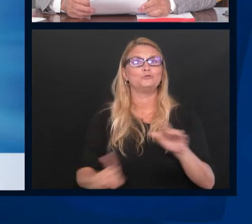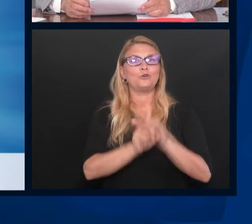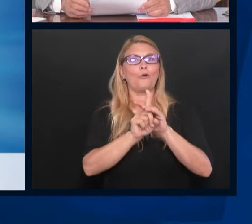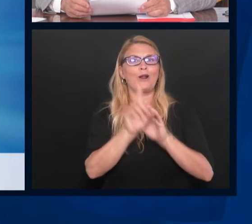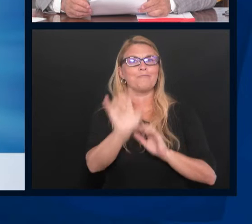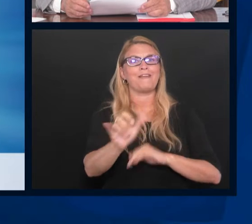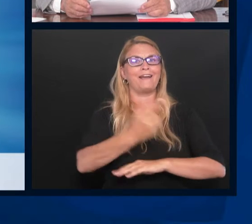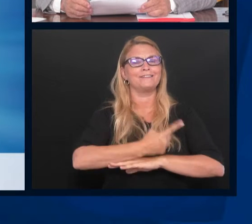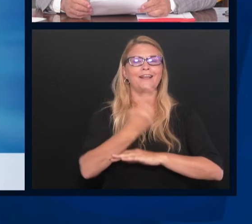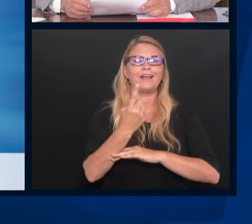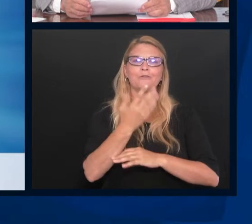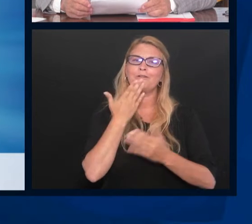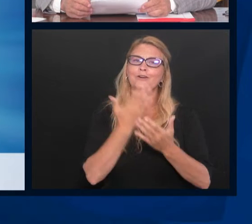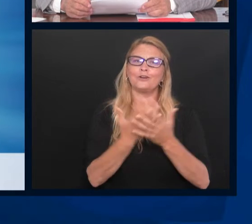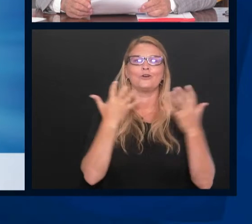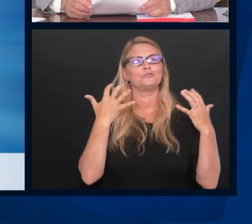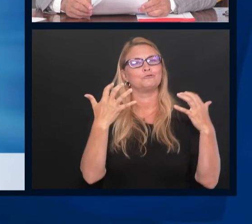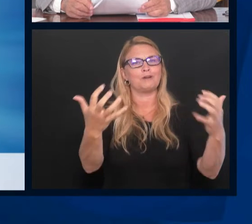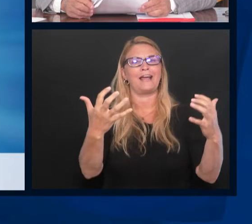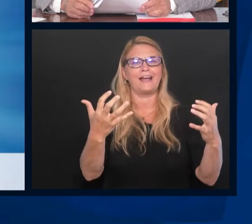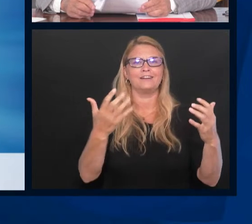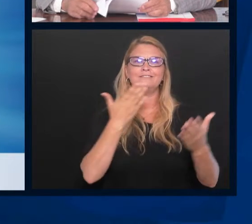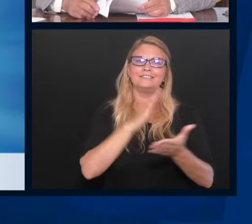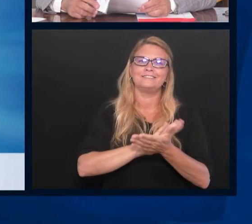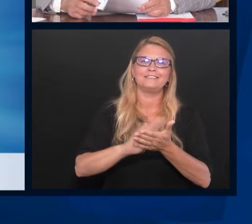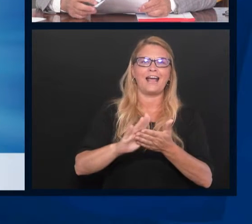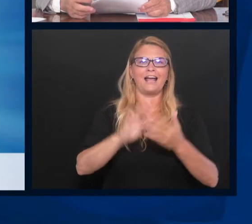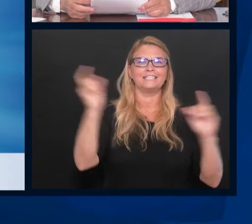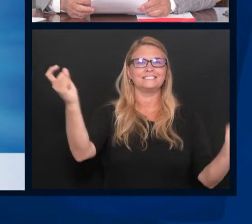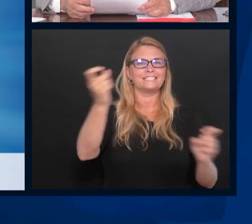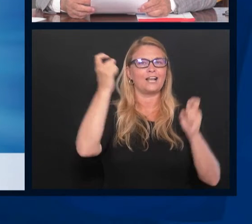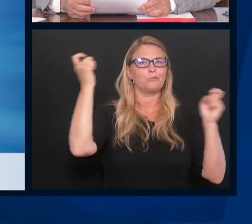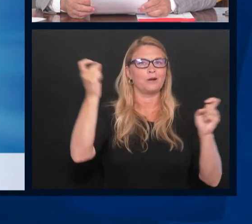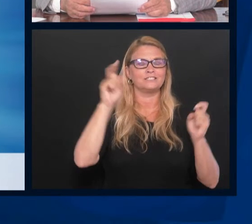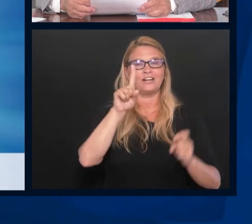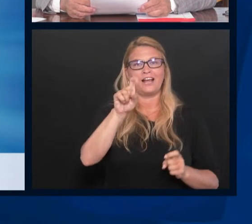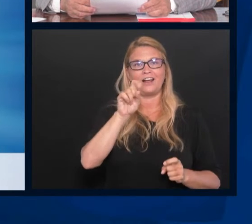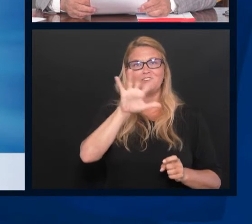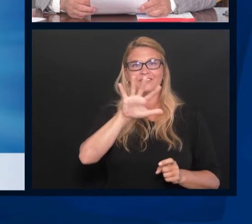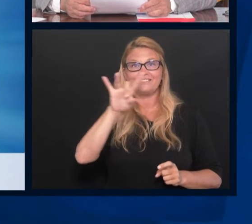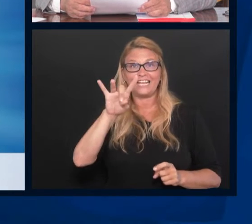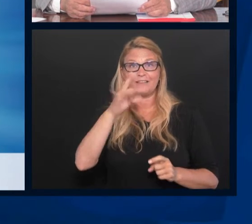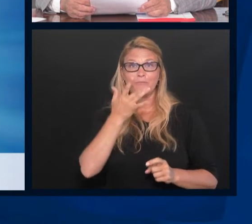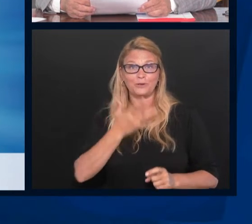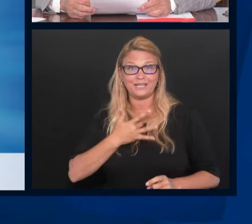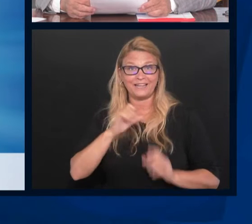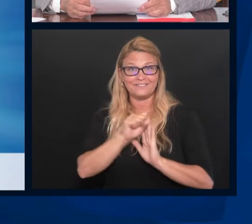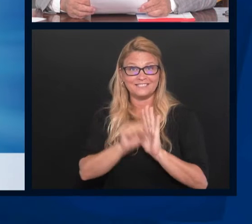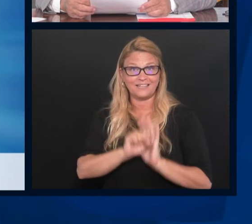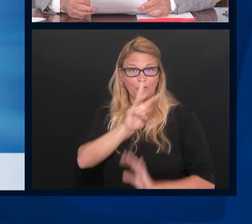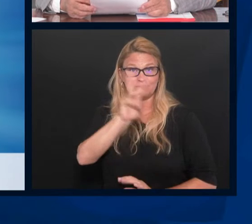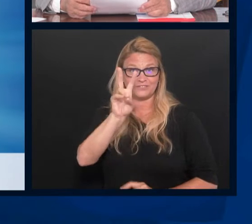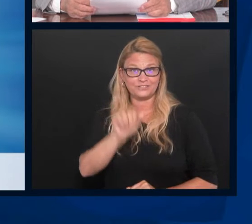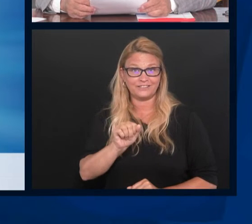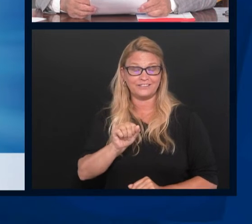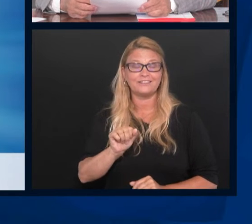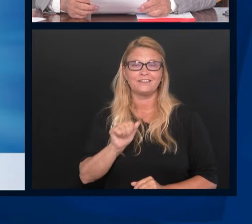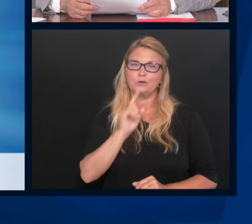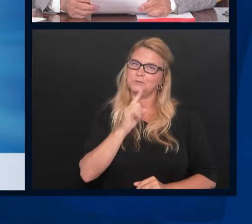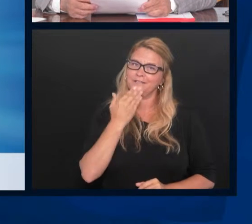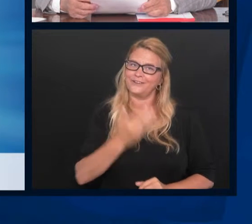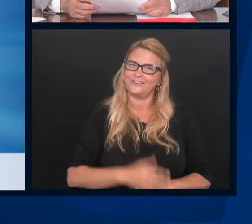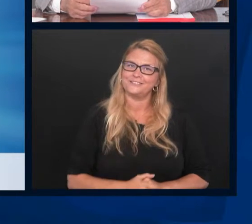lot of fun and everything, and a great celebration of our 158th birthday. You know, it was really